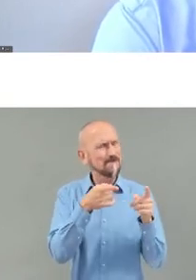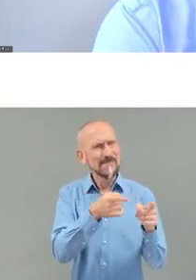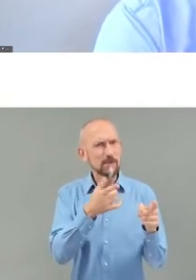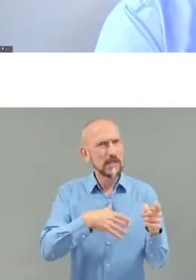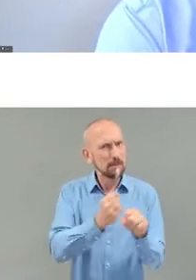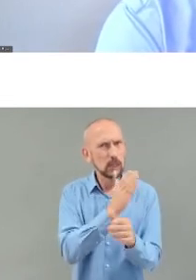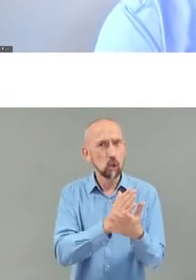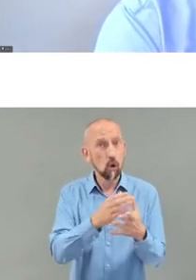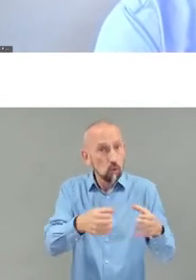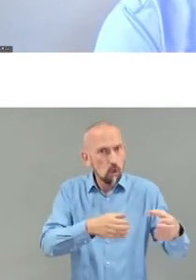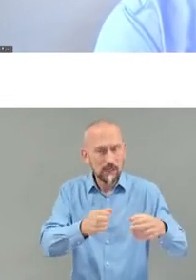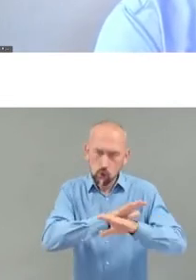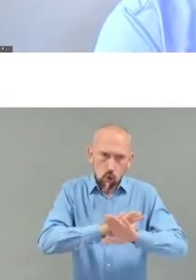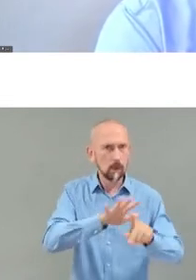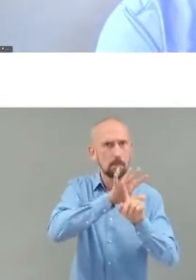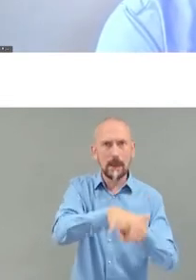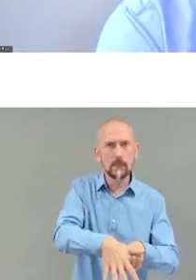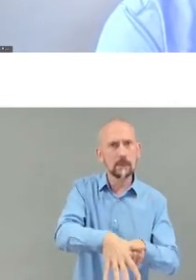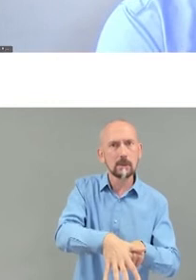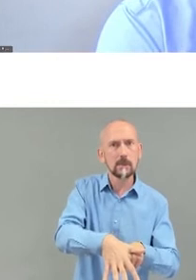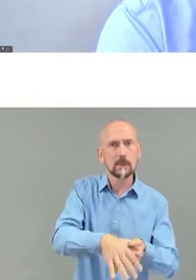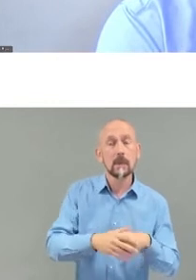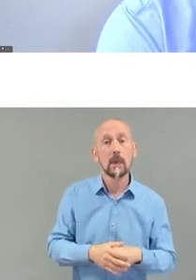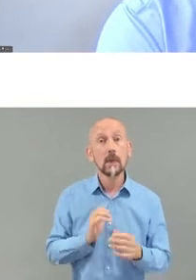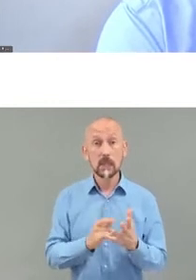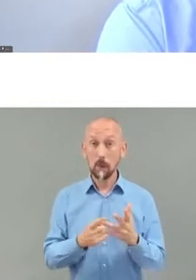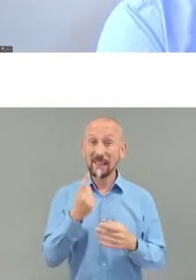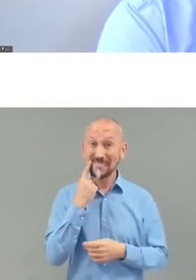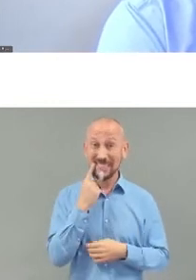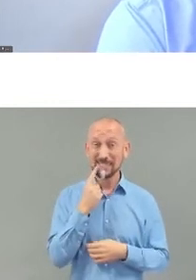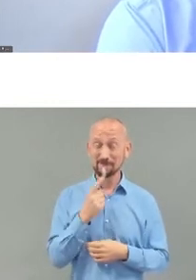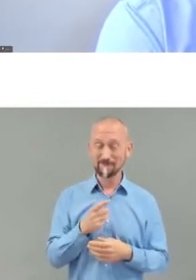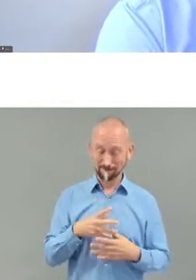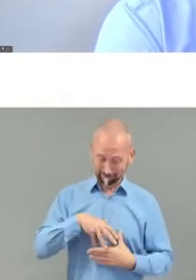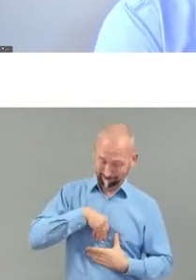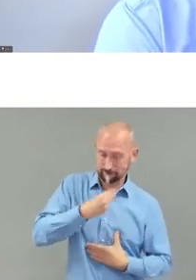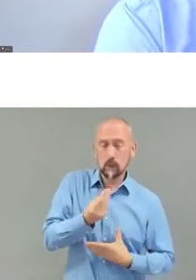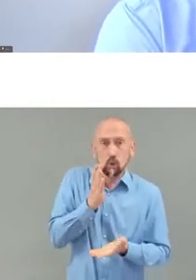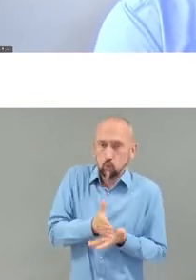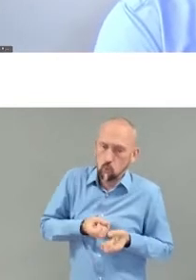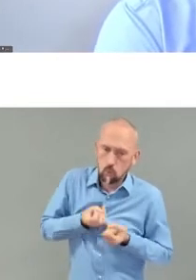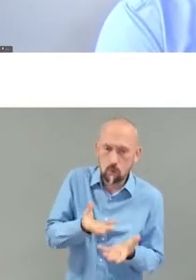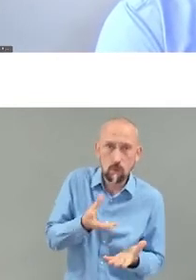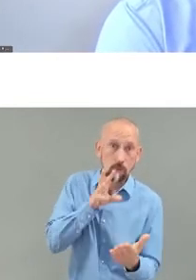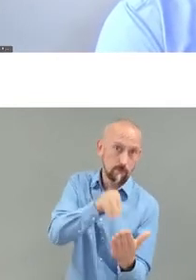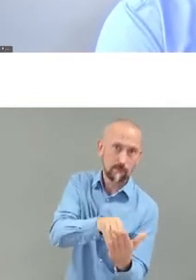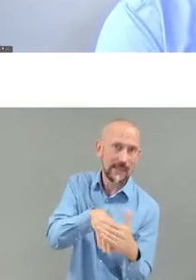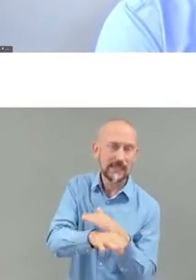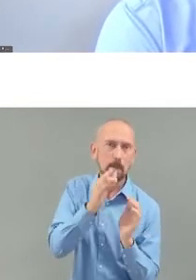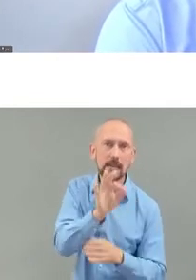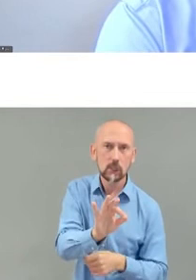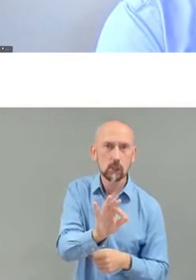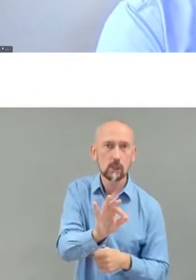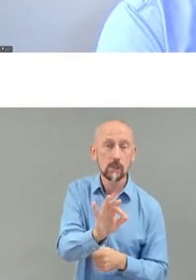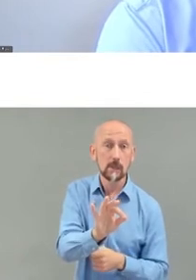people. So I think be true to yourself on any application that you make. And also, often people ask